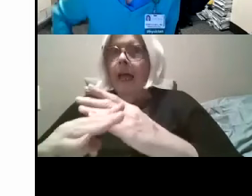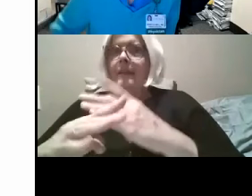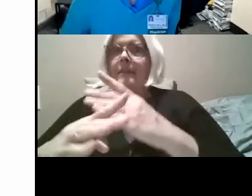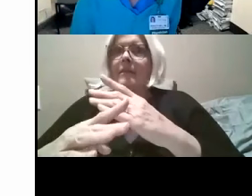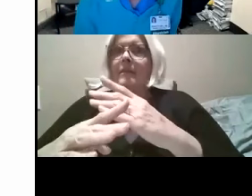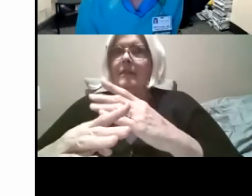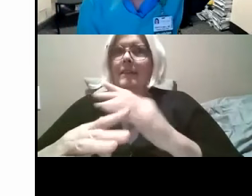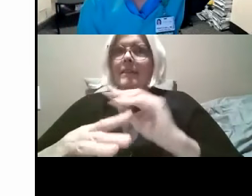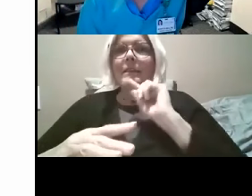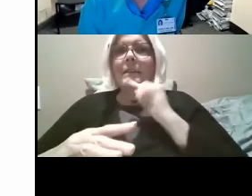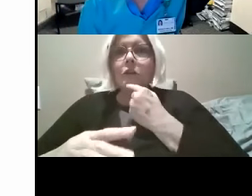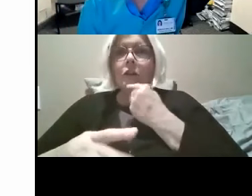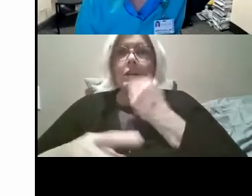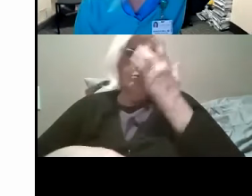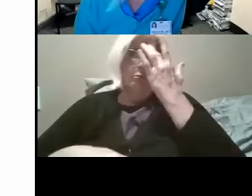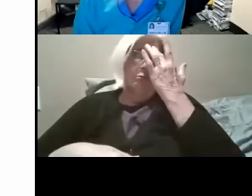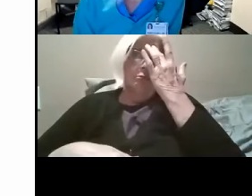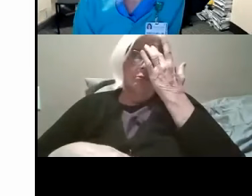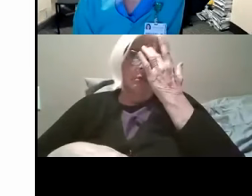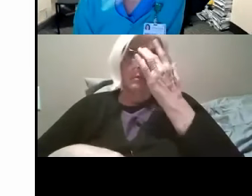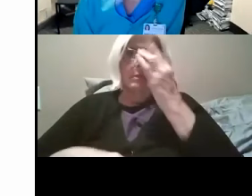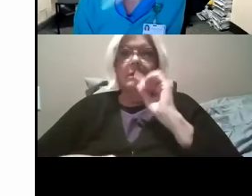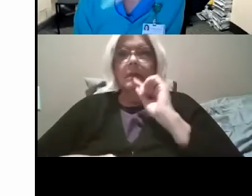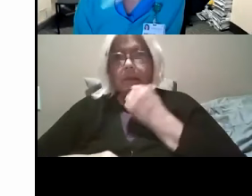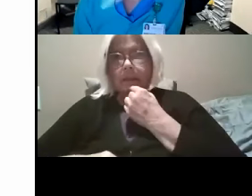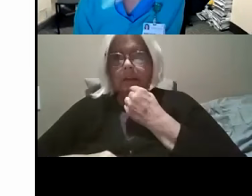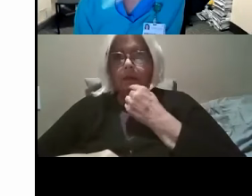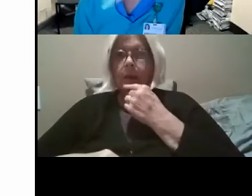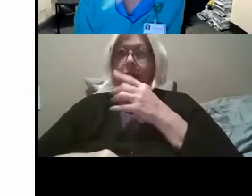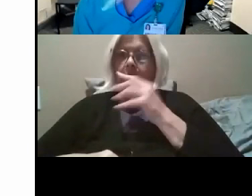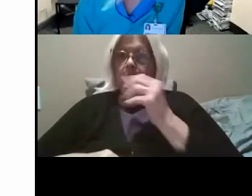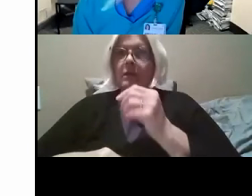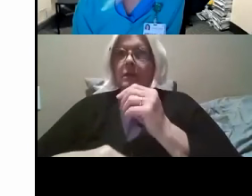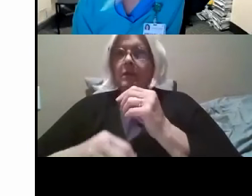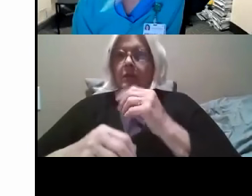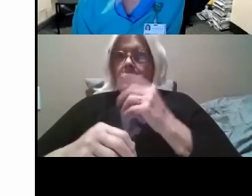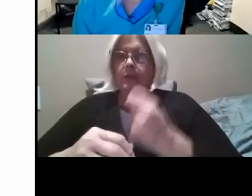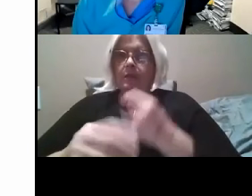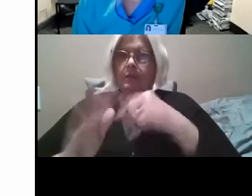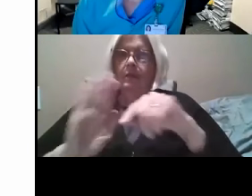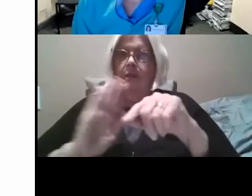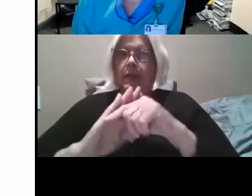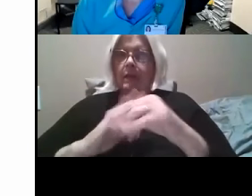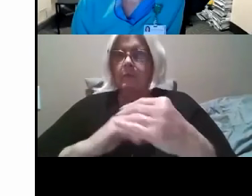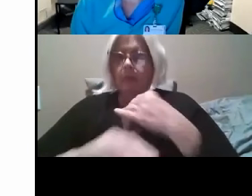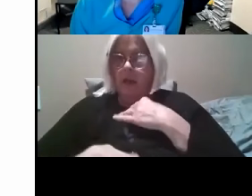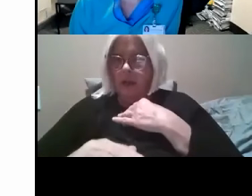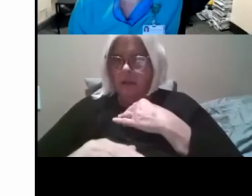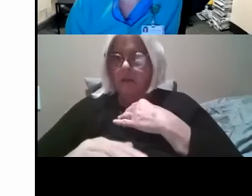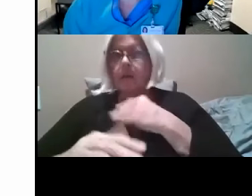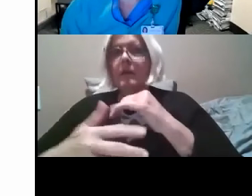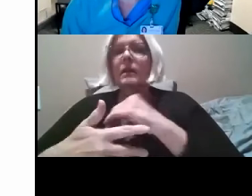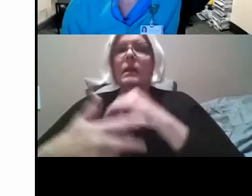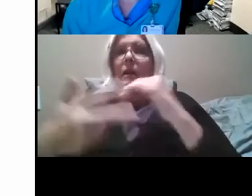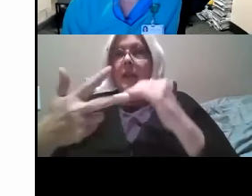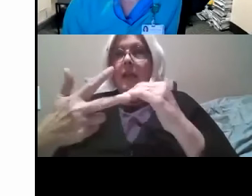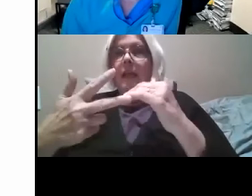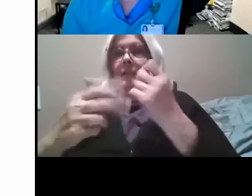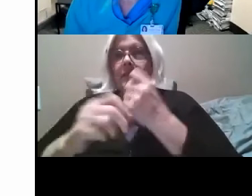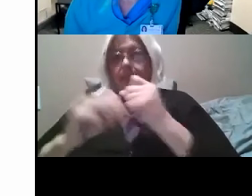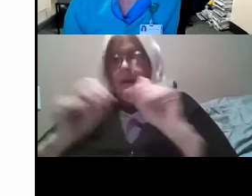of the study that was just for safety. How well was it tolerated and what side effects did we see?